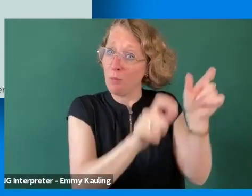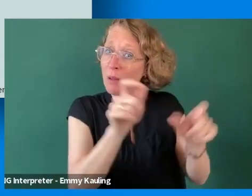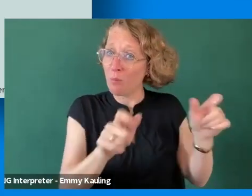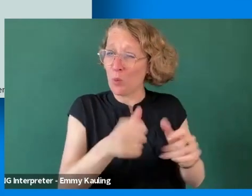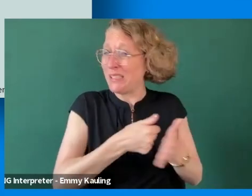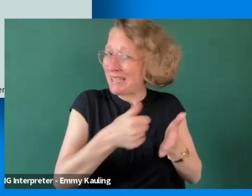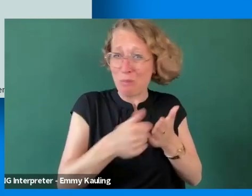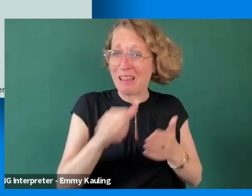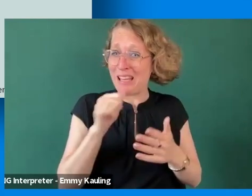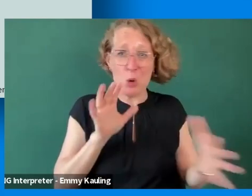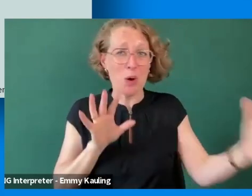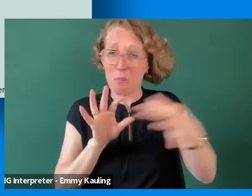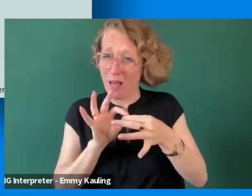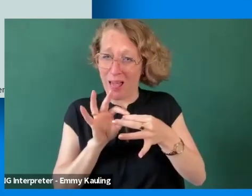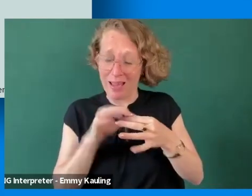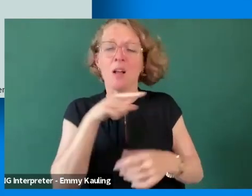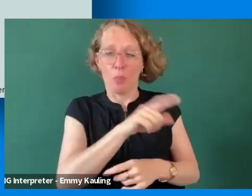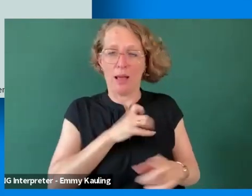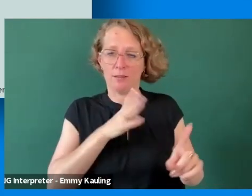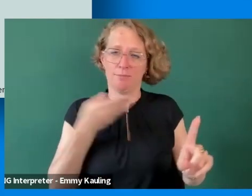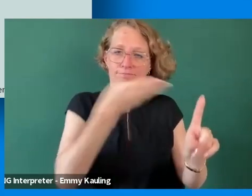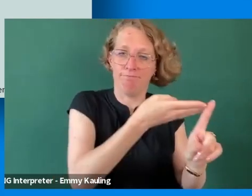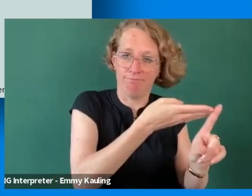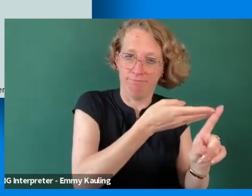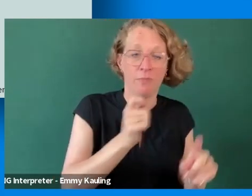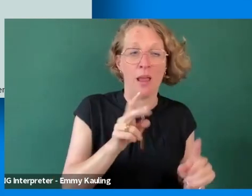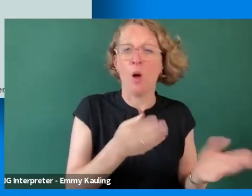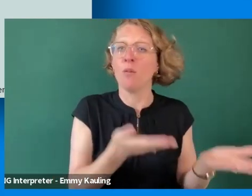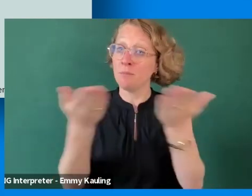the stage 1 practice one. And at that, I'll pass back to Steffi.